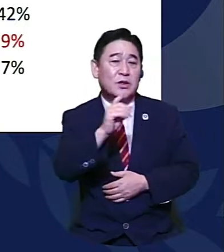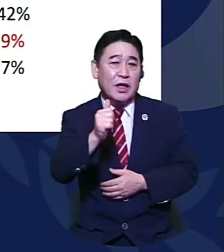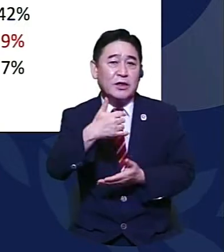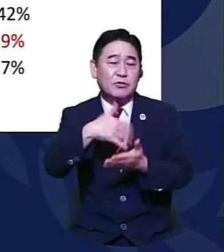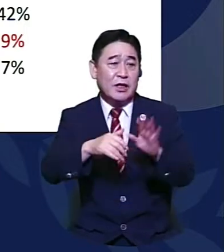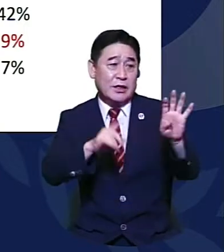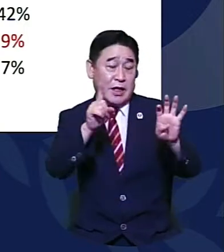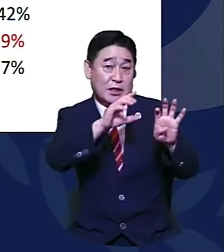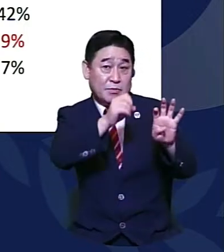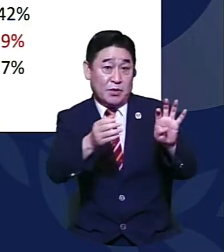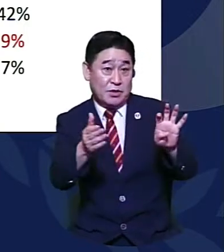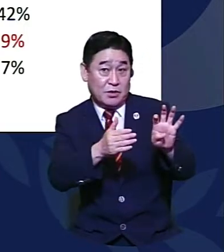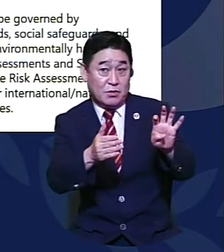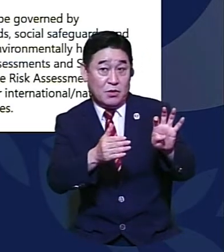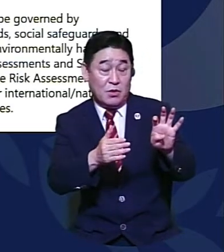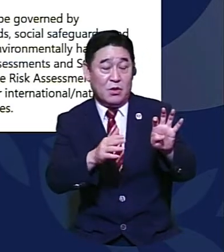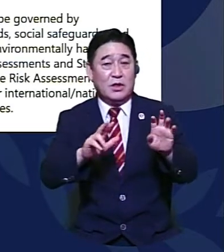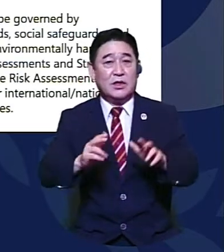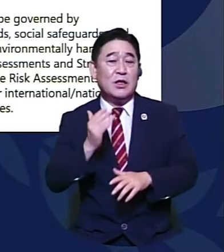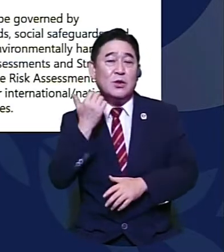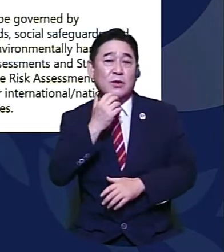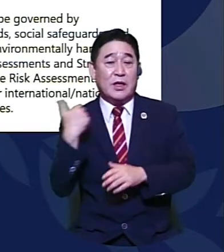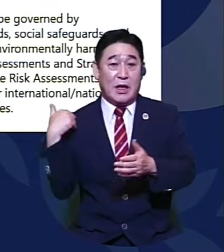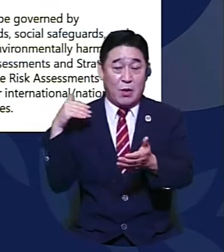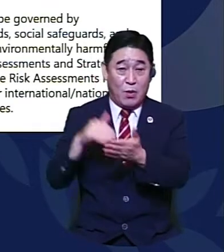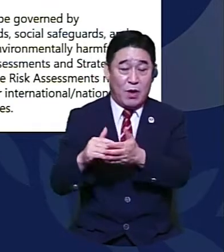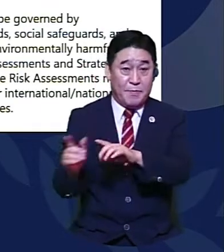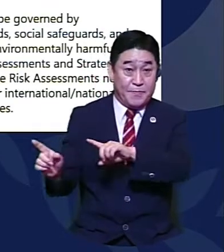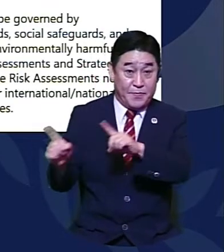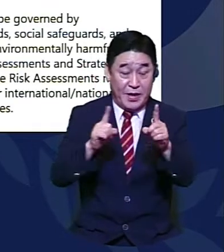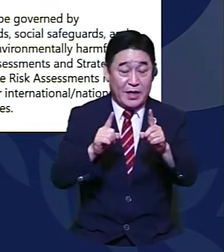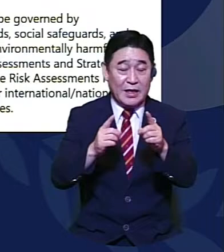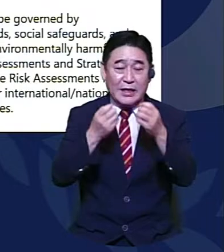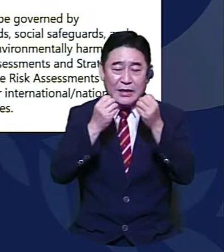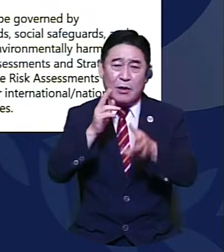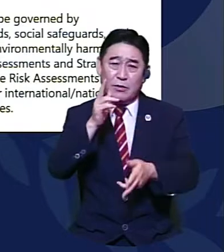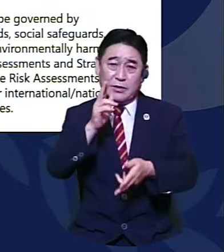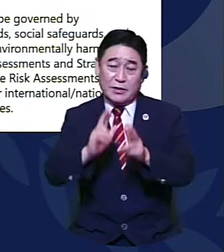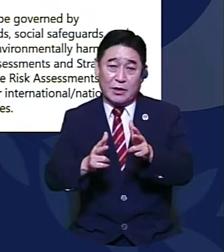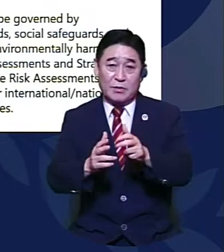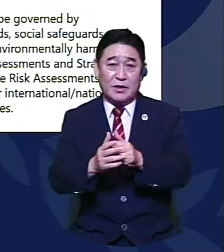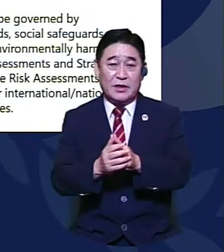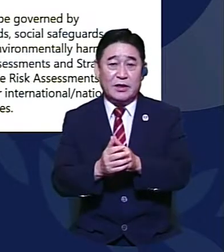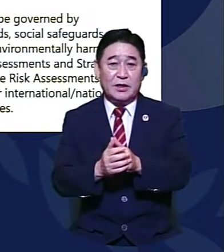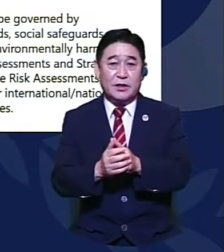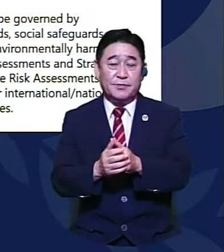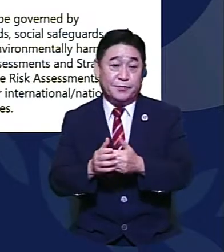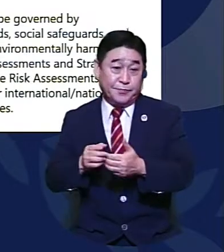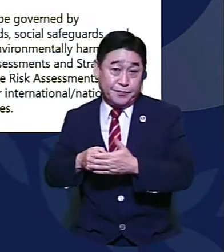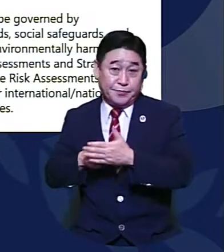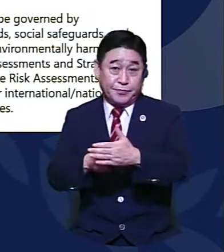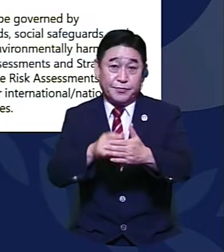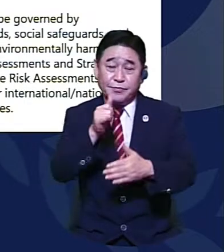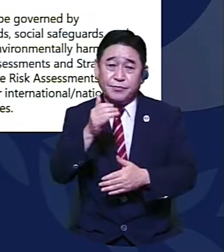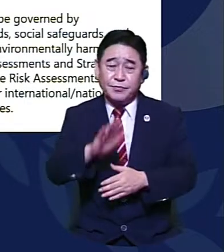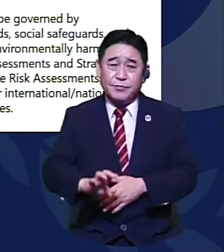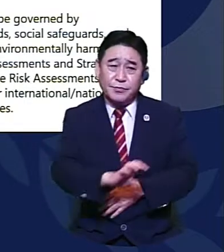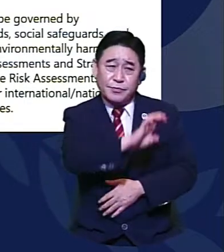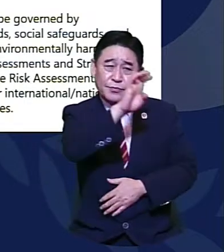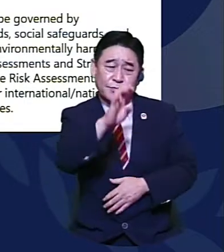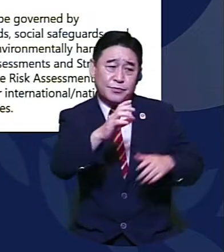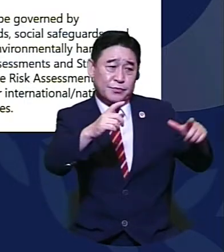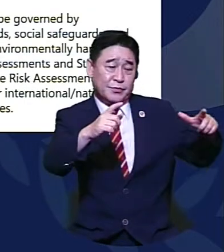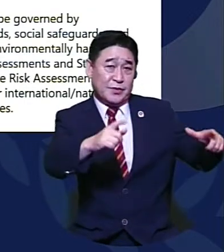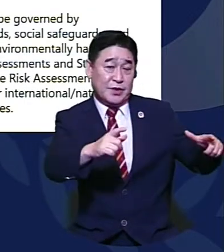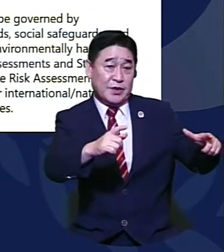green recovery and Green New Deals, the EU, for instance, that is still finalizing its budgets for the next 7